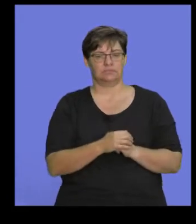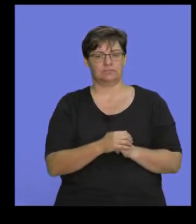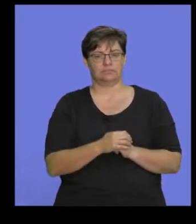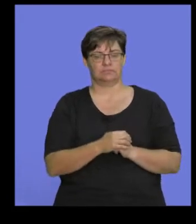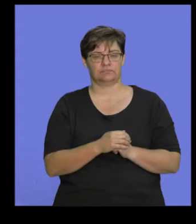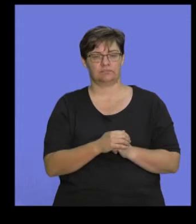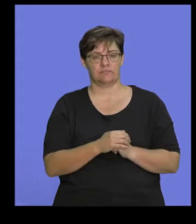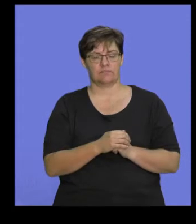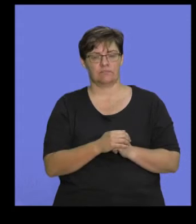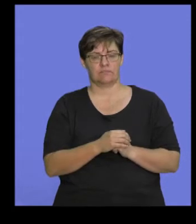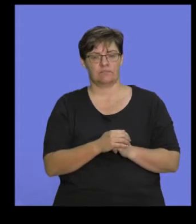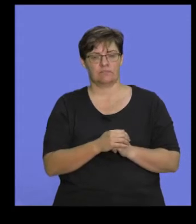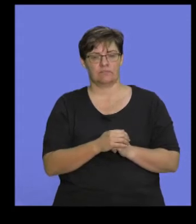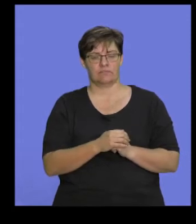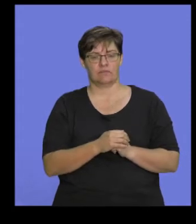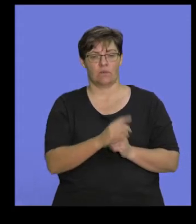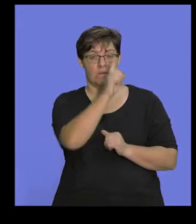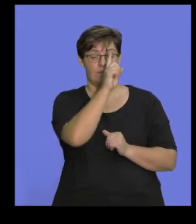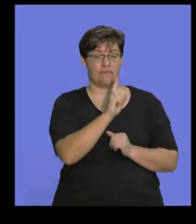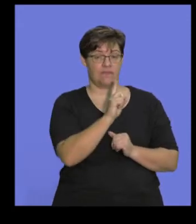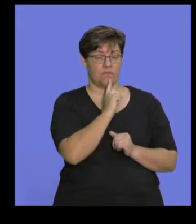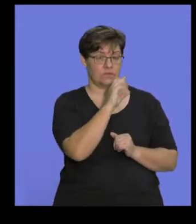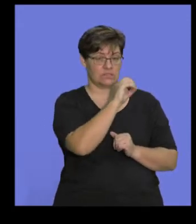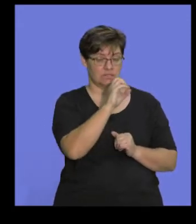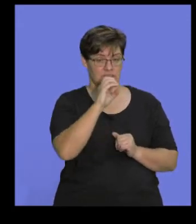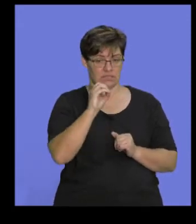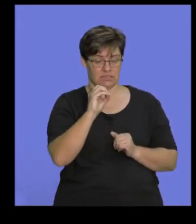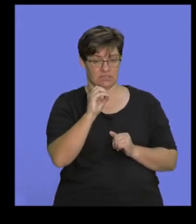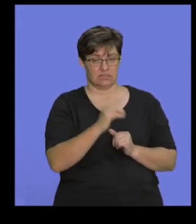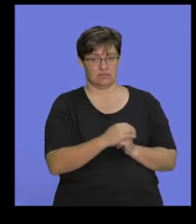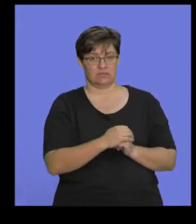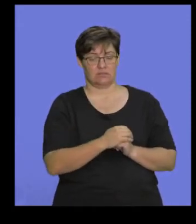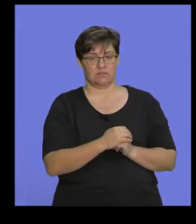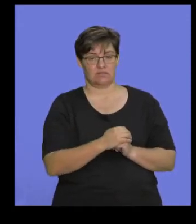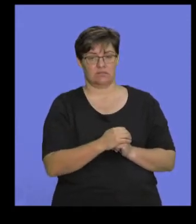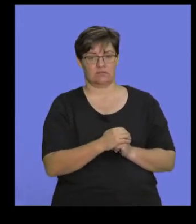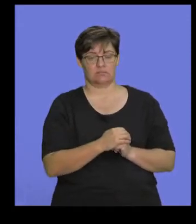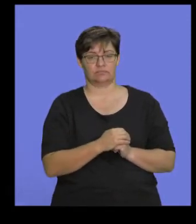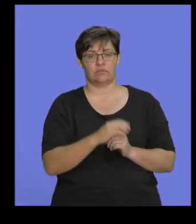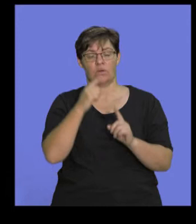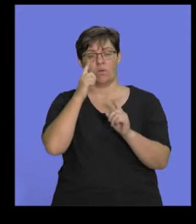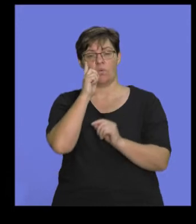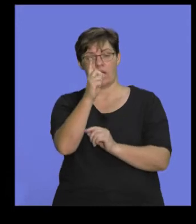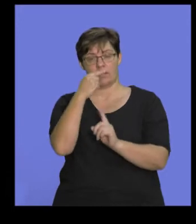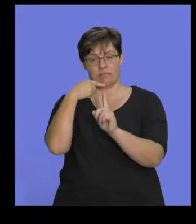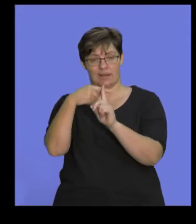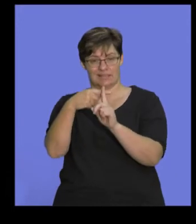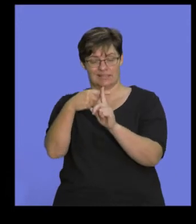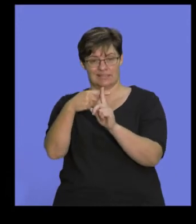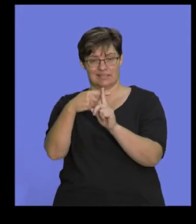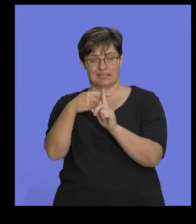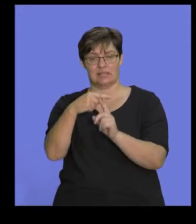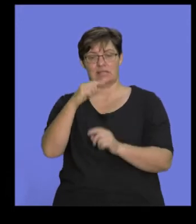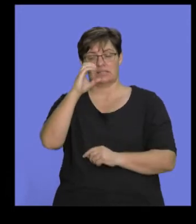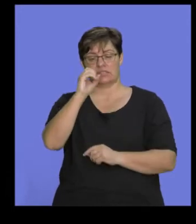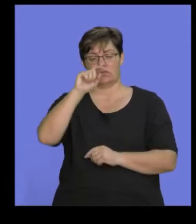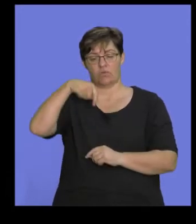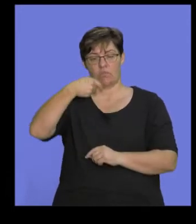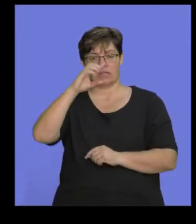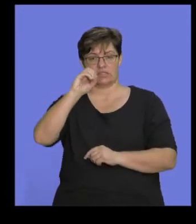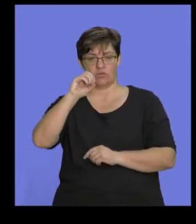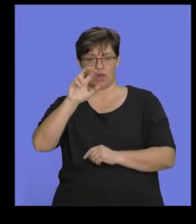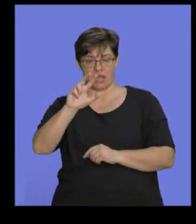it will be. So I will have 1,000 into 1 plus the